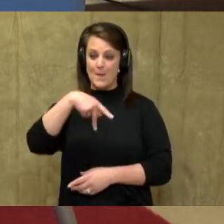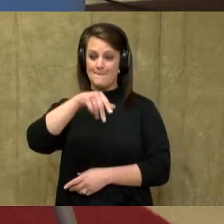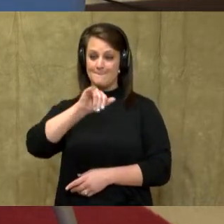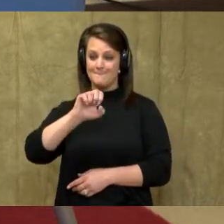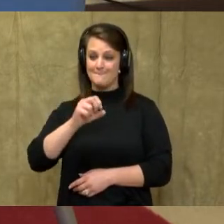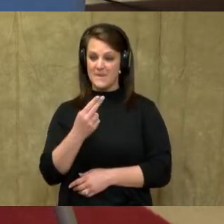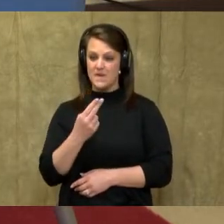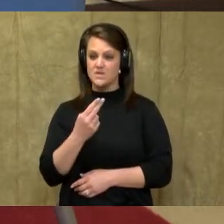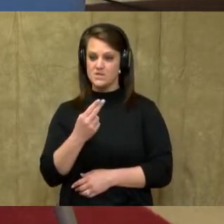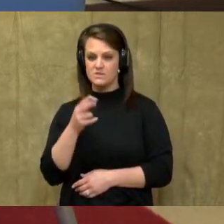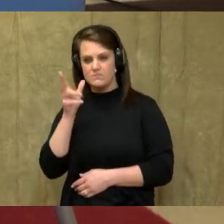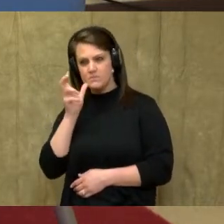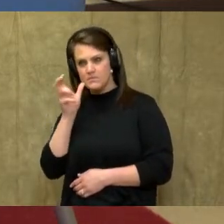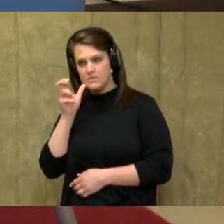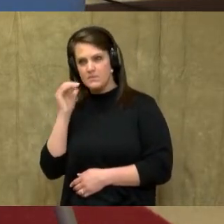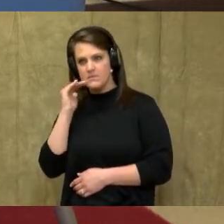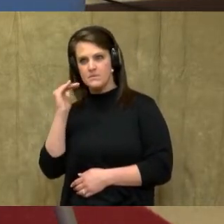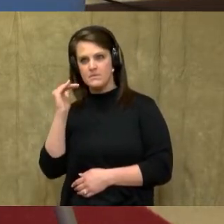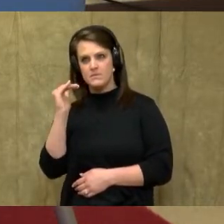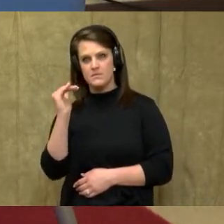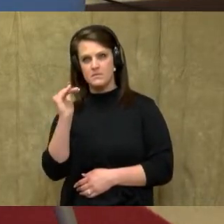there.